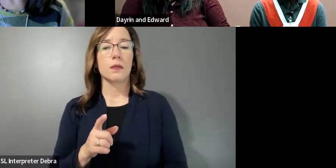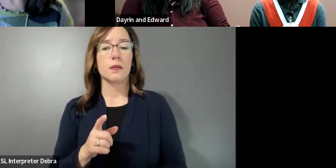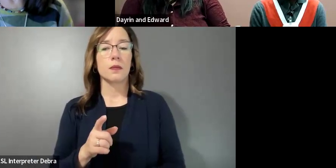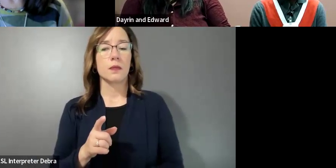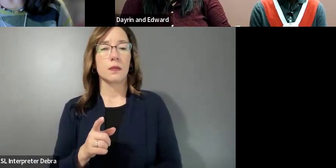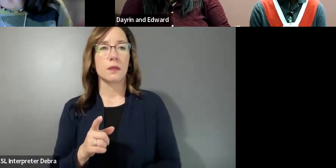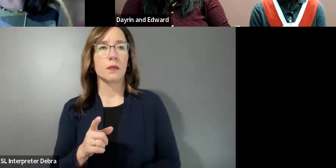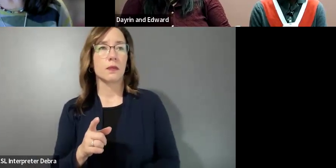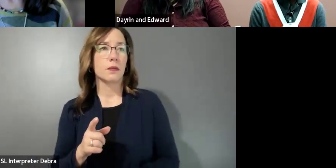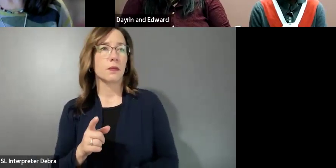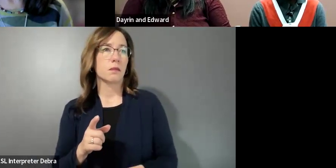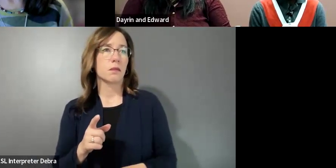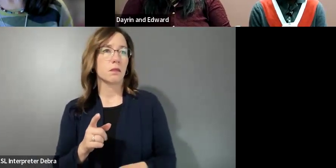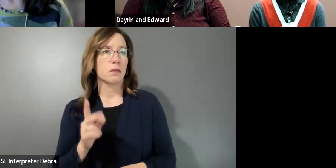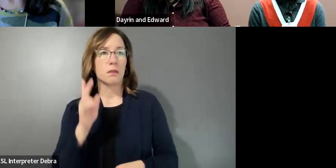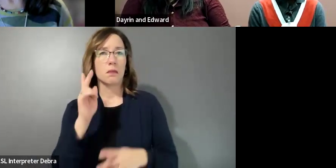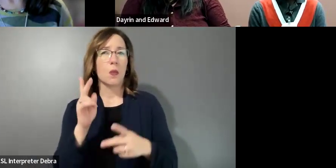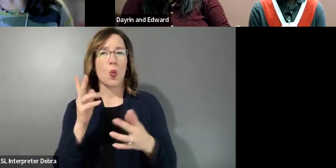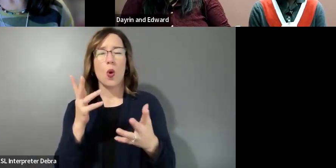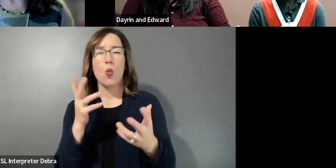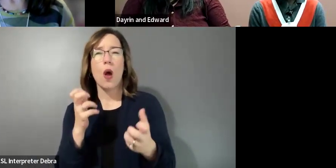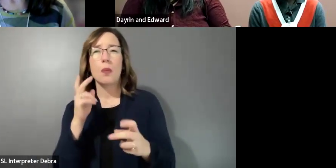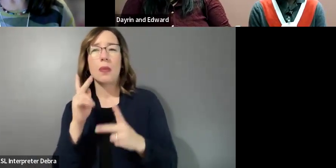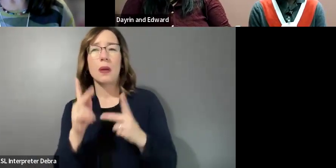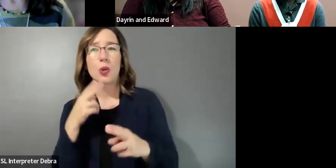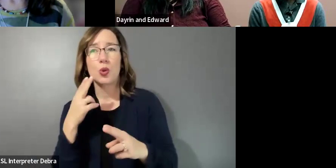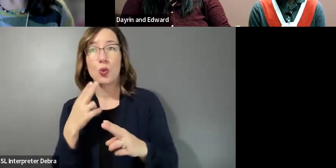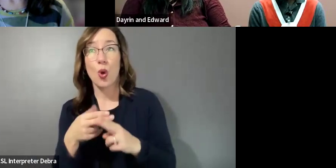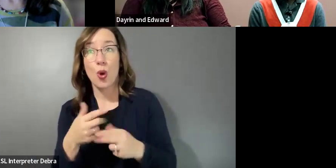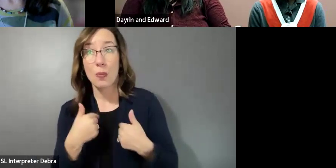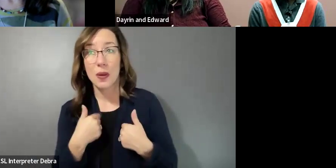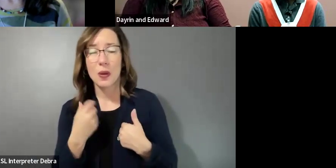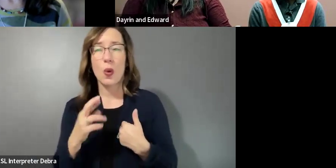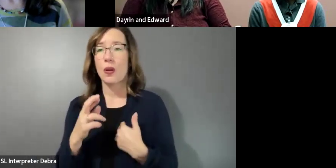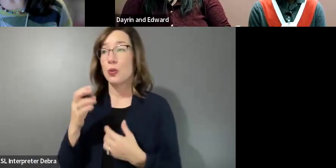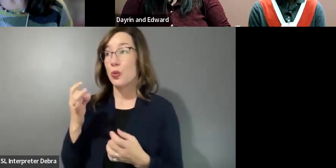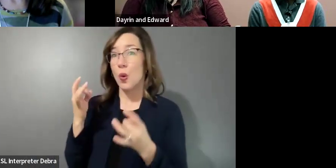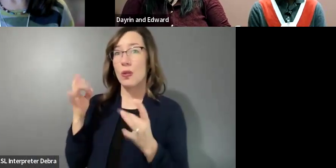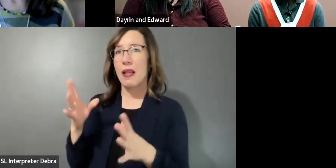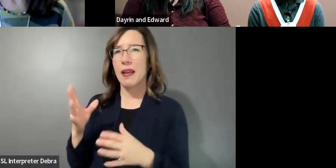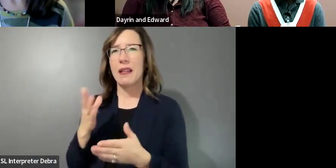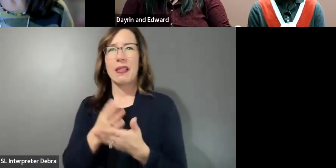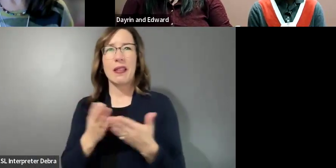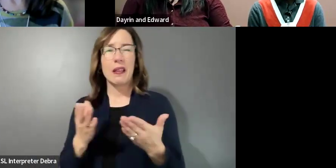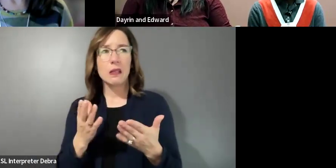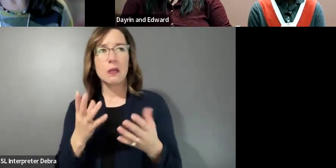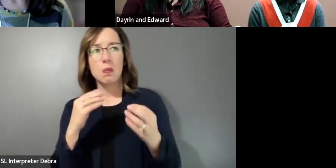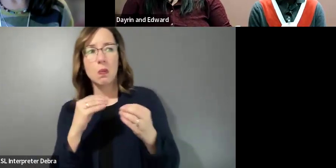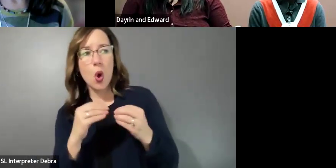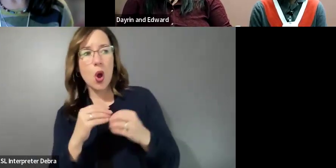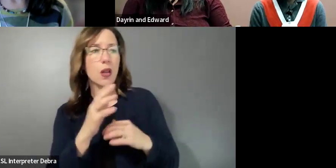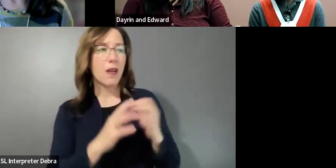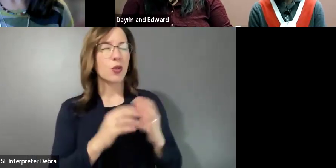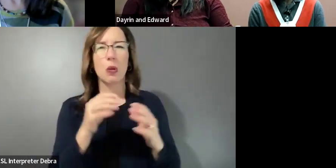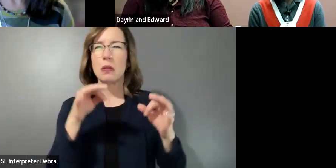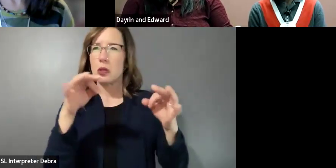like people call me and things that I don't like and what things that make me more comfortable. So